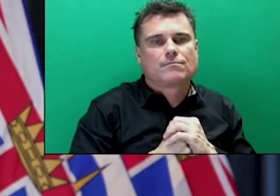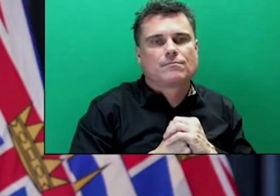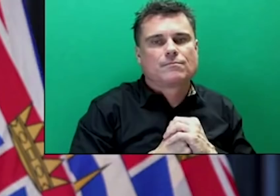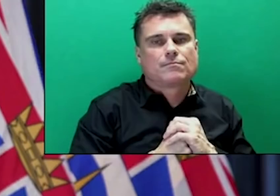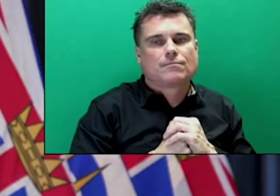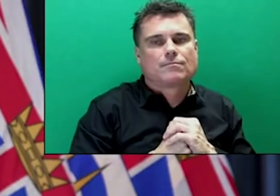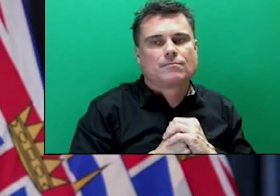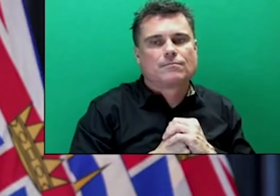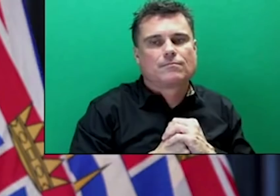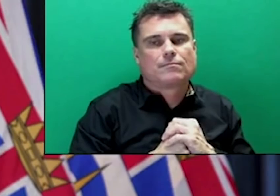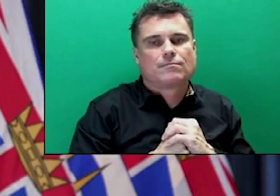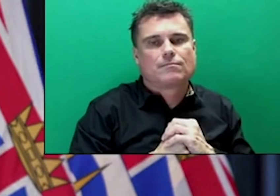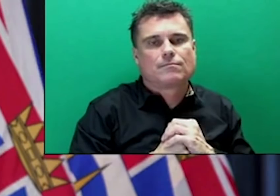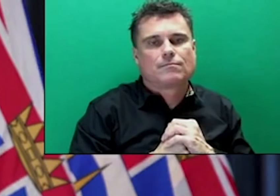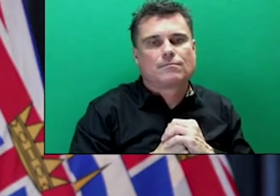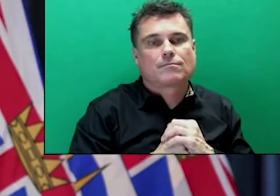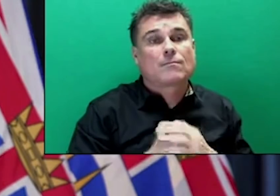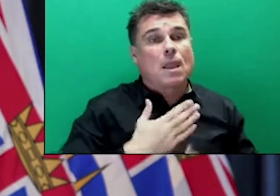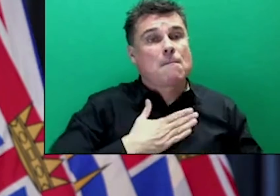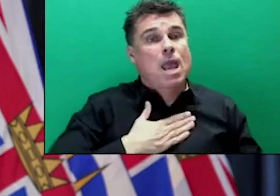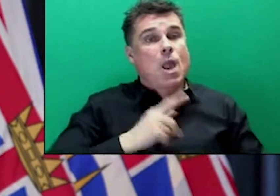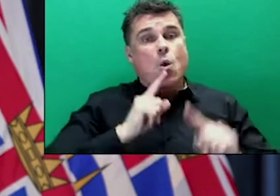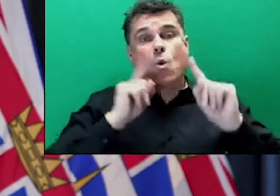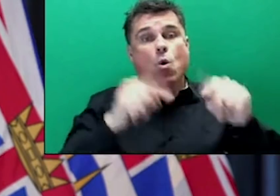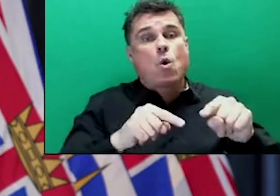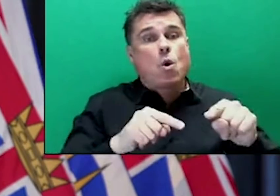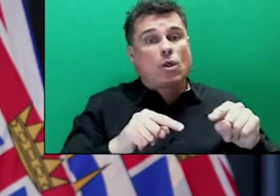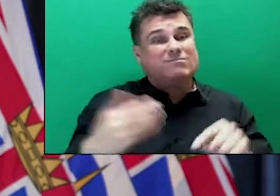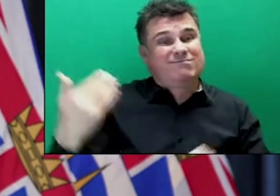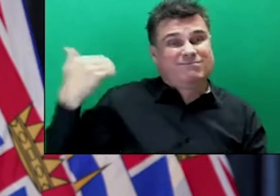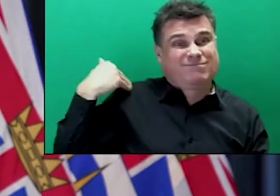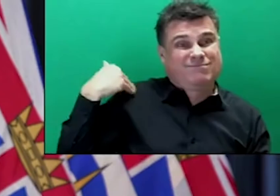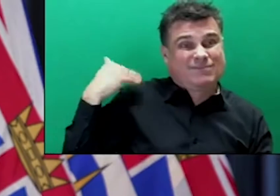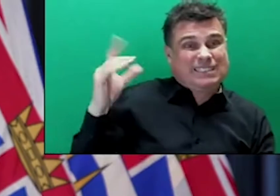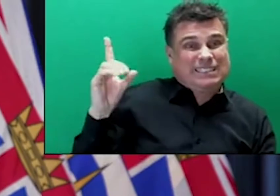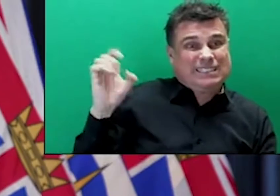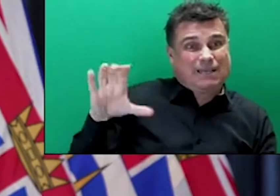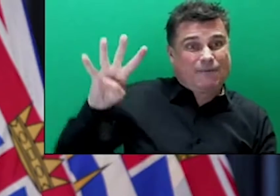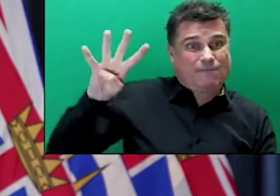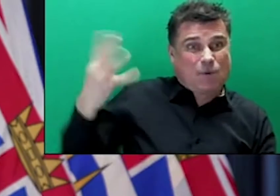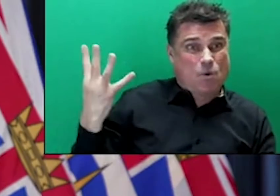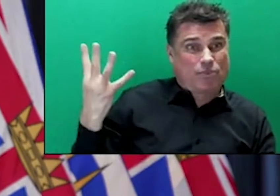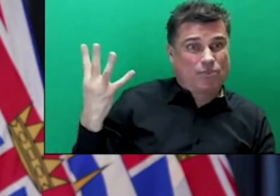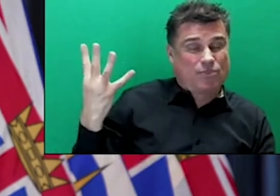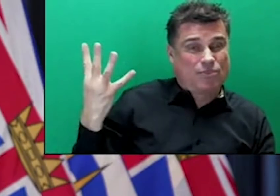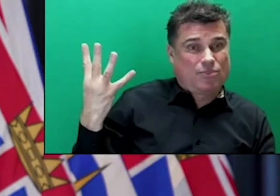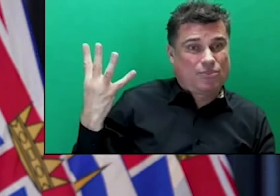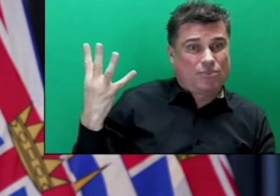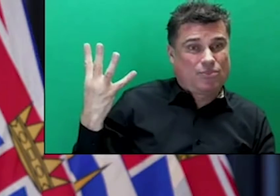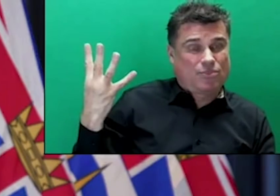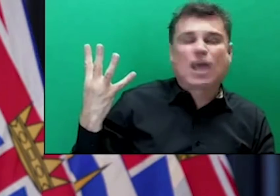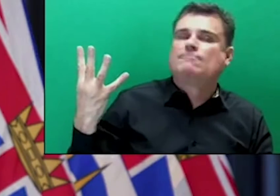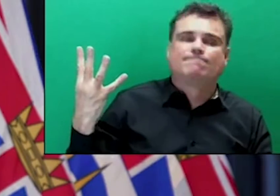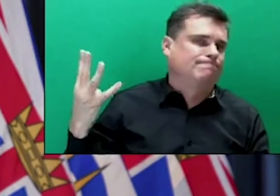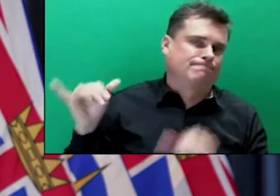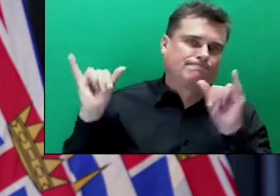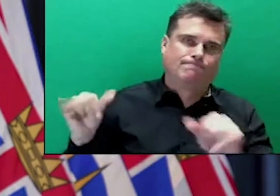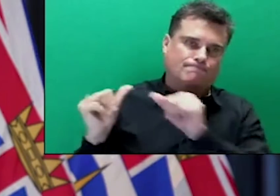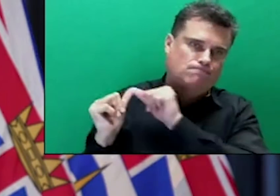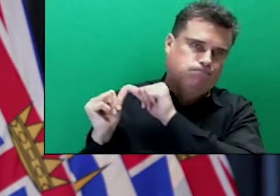respect to prohibiting all gatherings and events as defined in the order to midnight of January